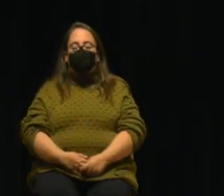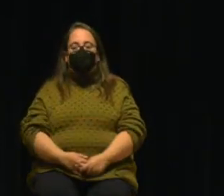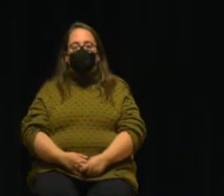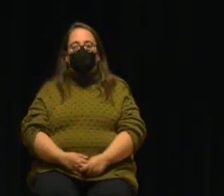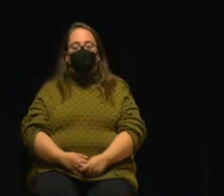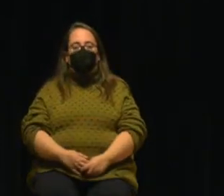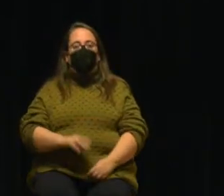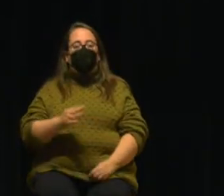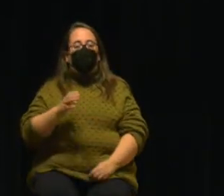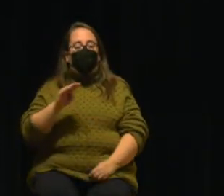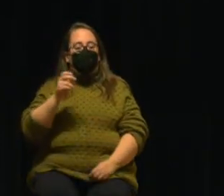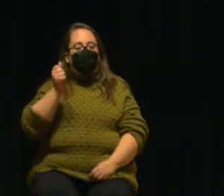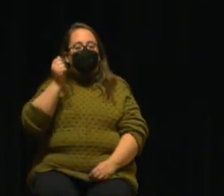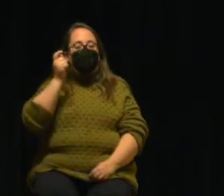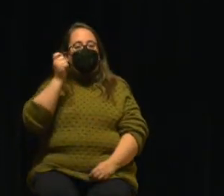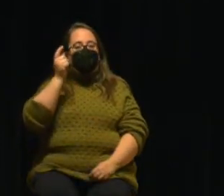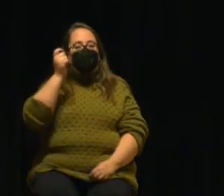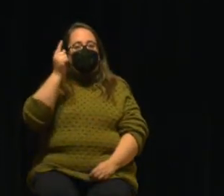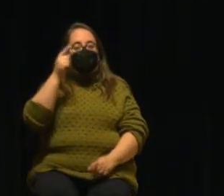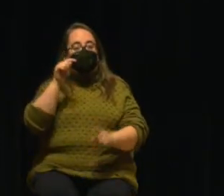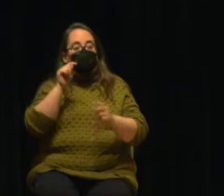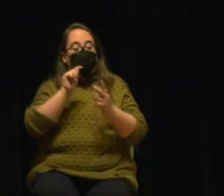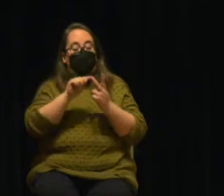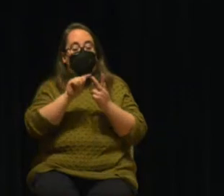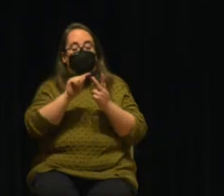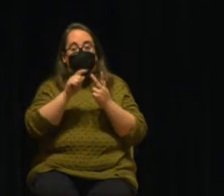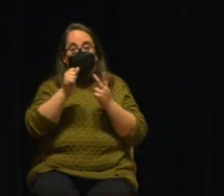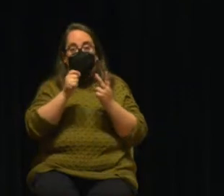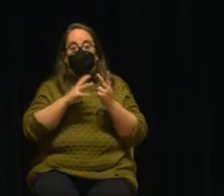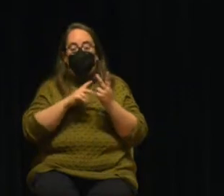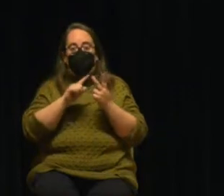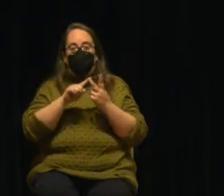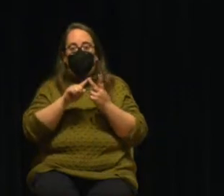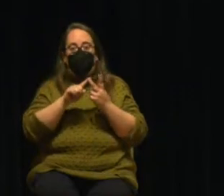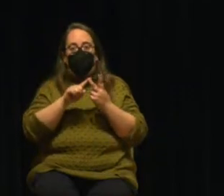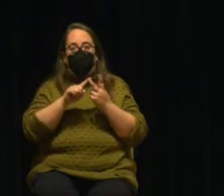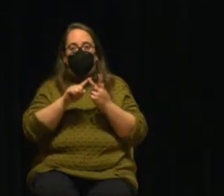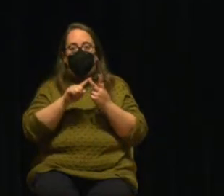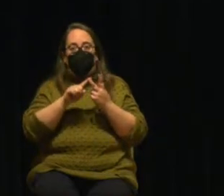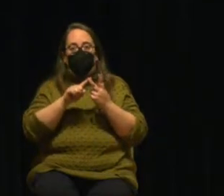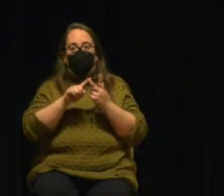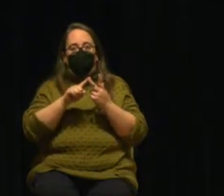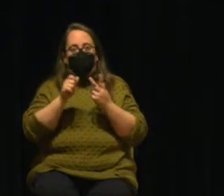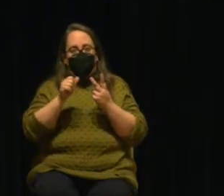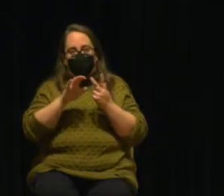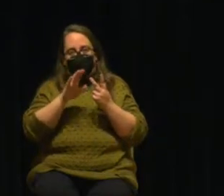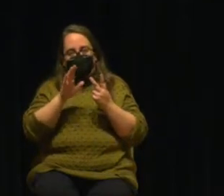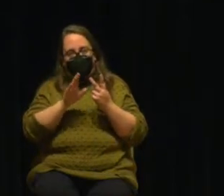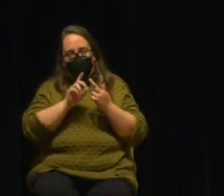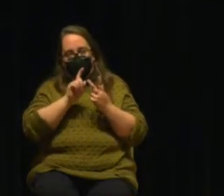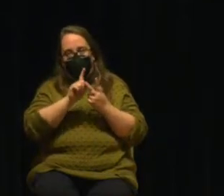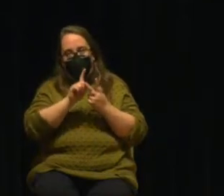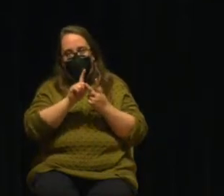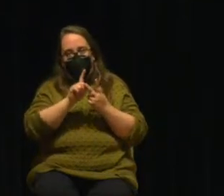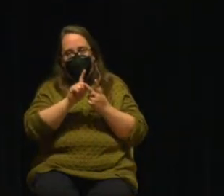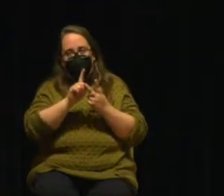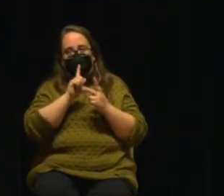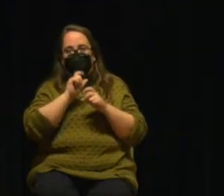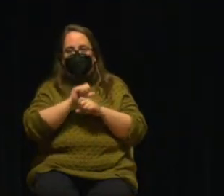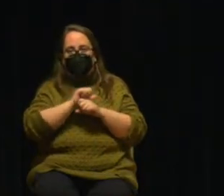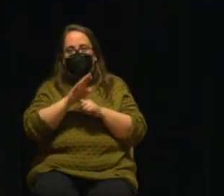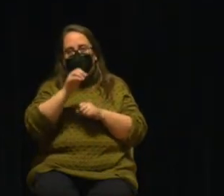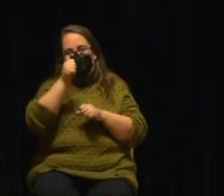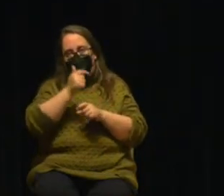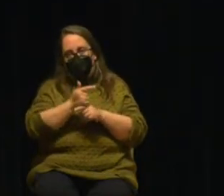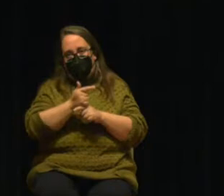dawn on William Still that the man seated across from him, the man he had never laid eyes on, was in fact his